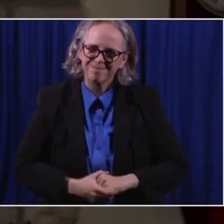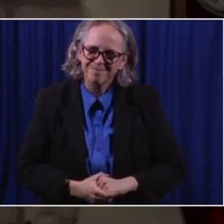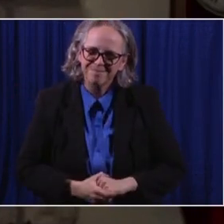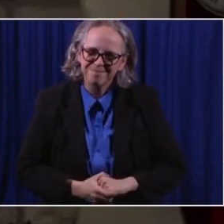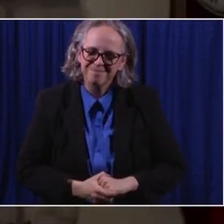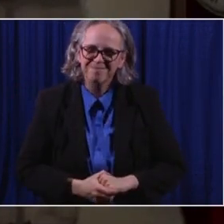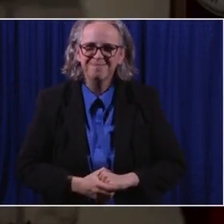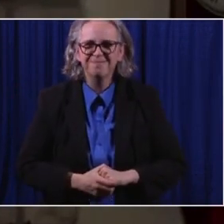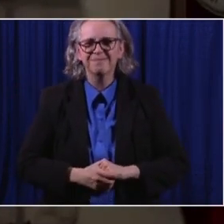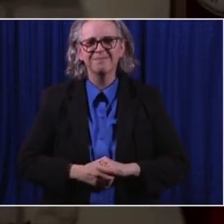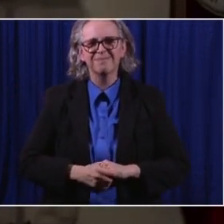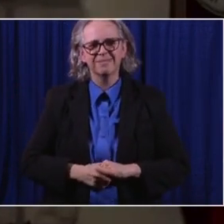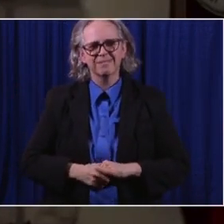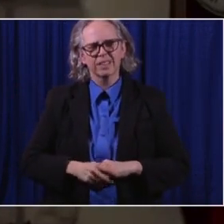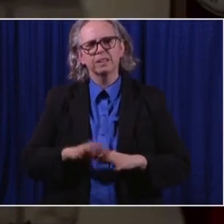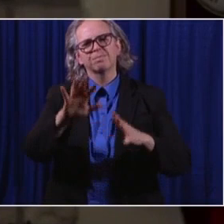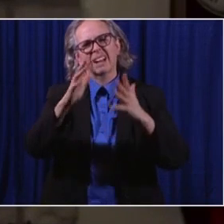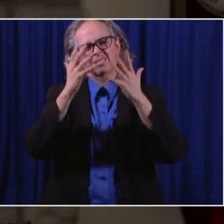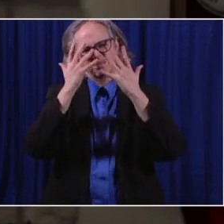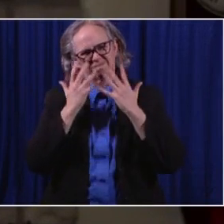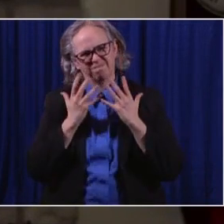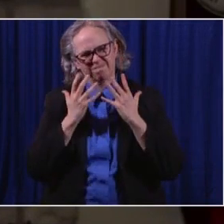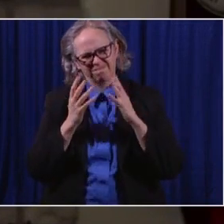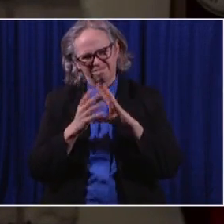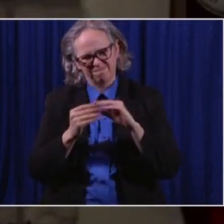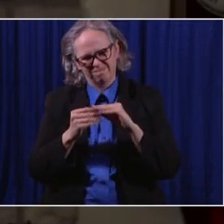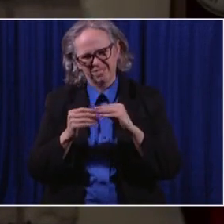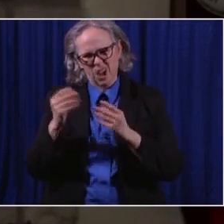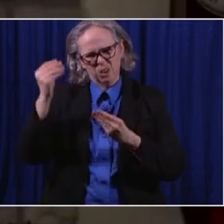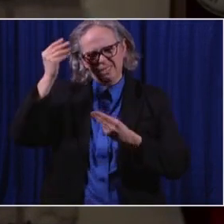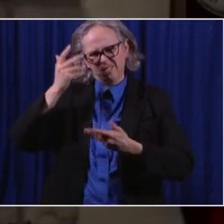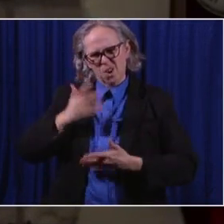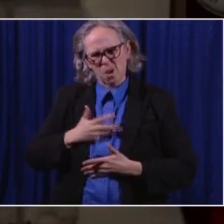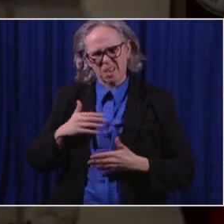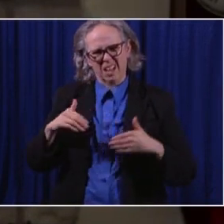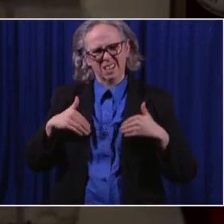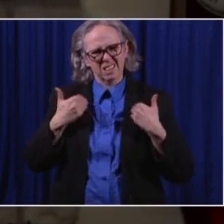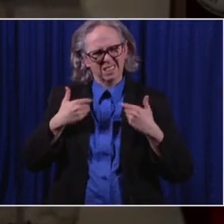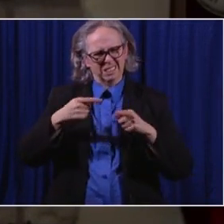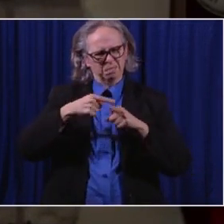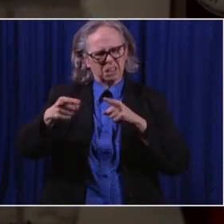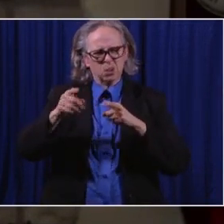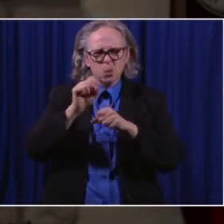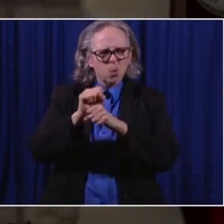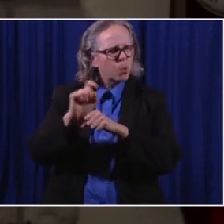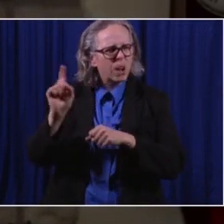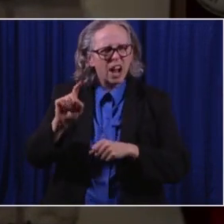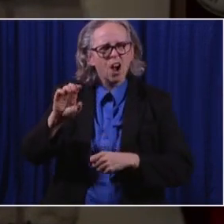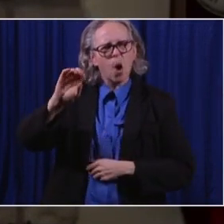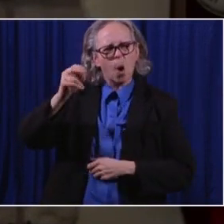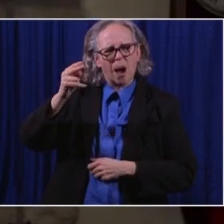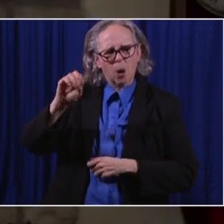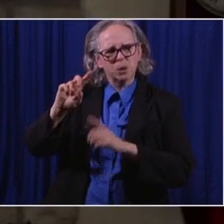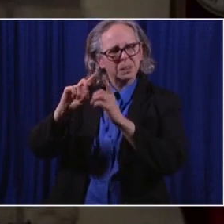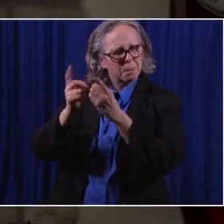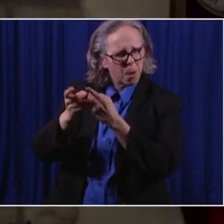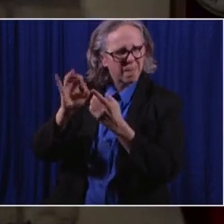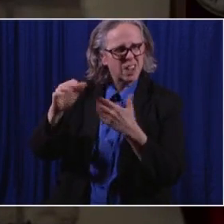Sadly, we've been notified about the death of a youth specialist working for our Ohio Department of Youth